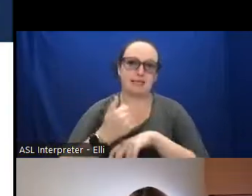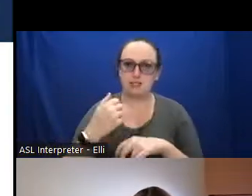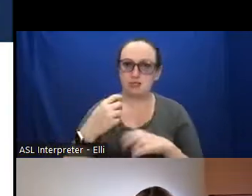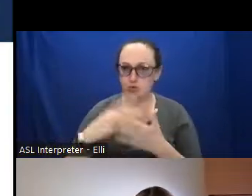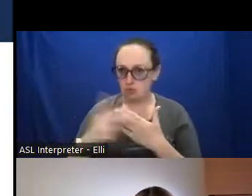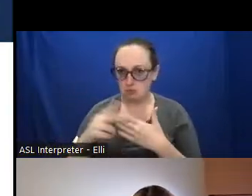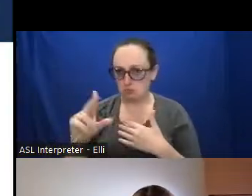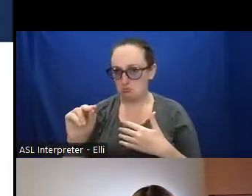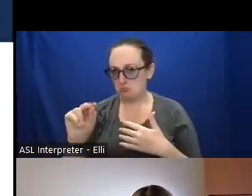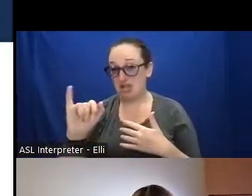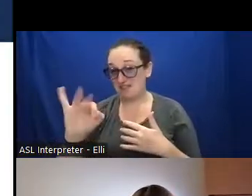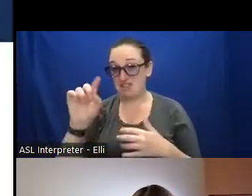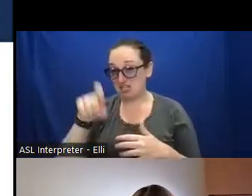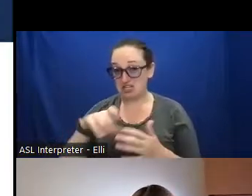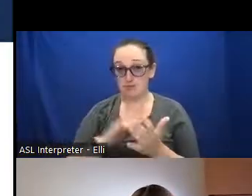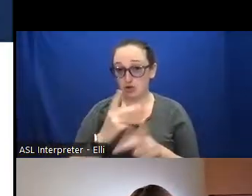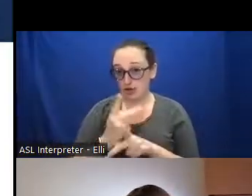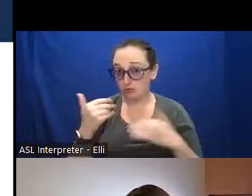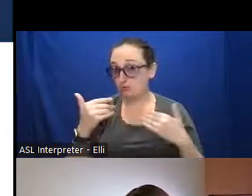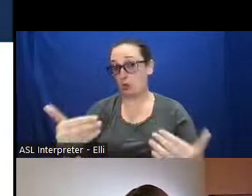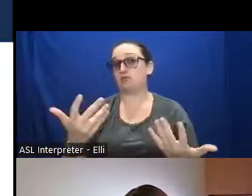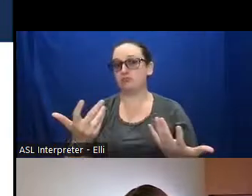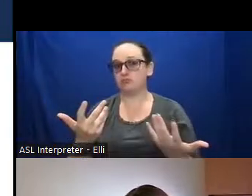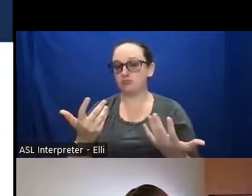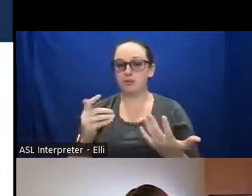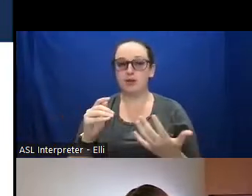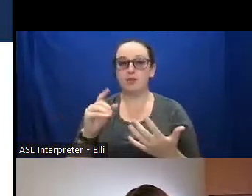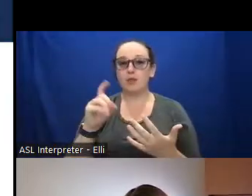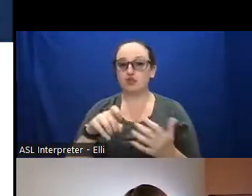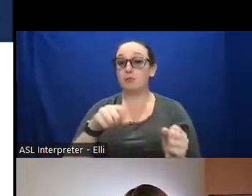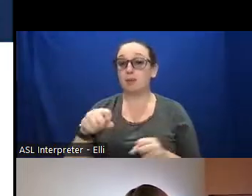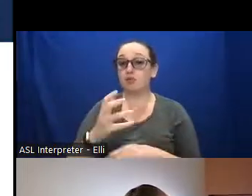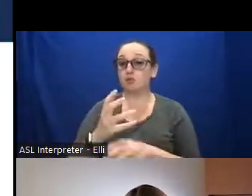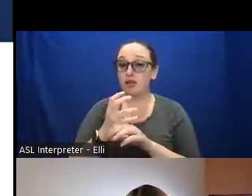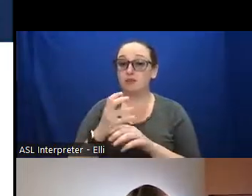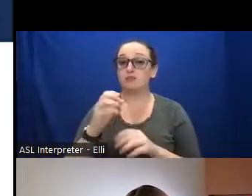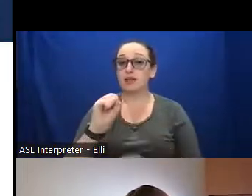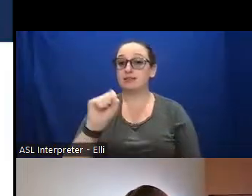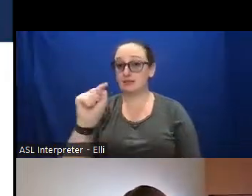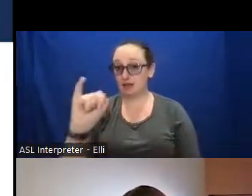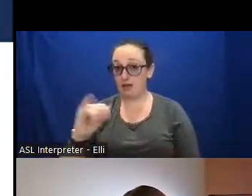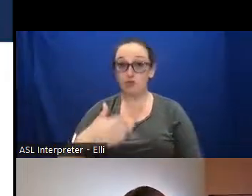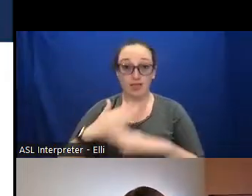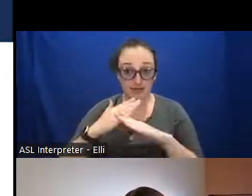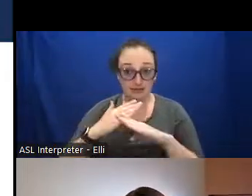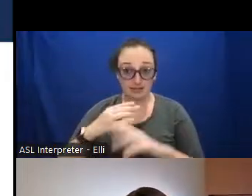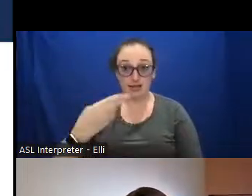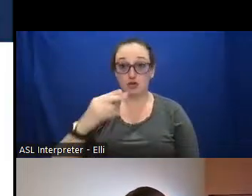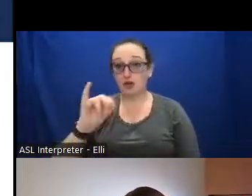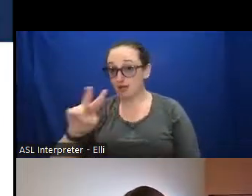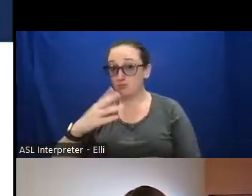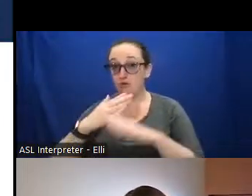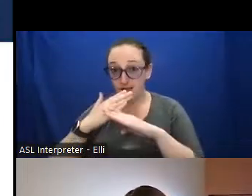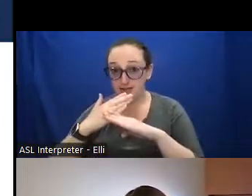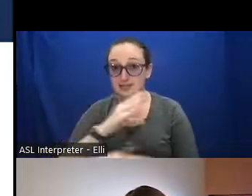unit. And they should be able to receive STI prophylaxis, HIV prophylaxis,